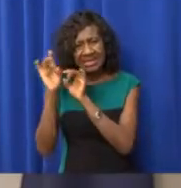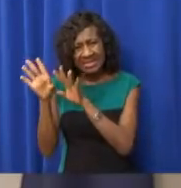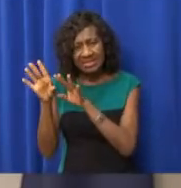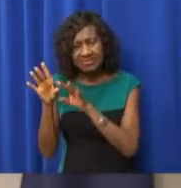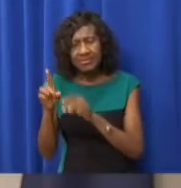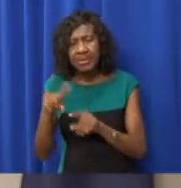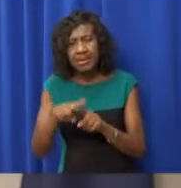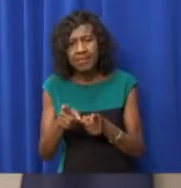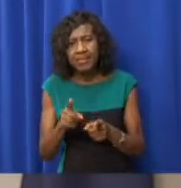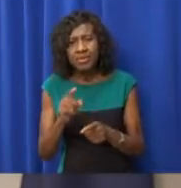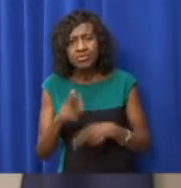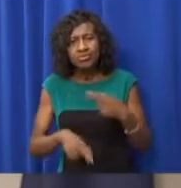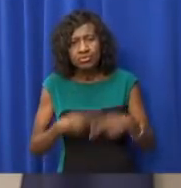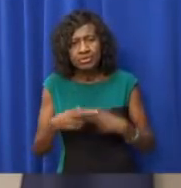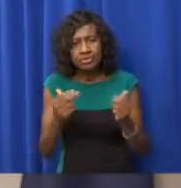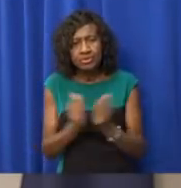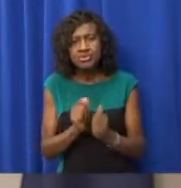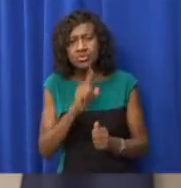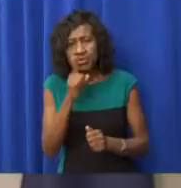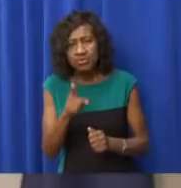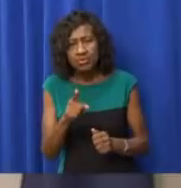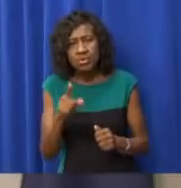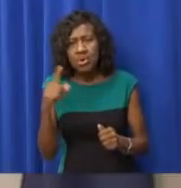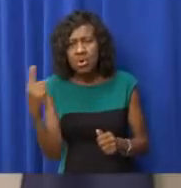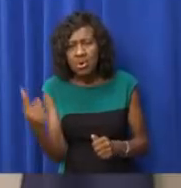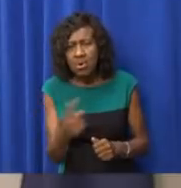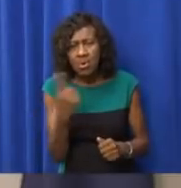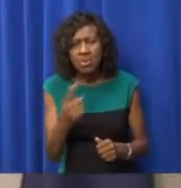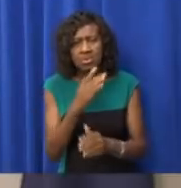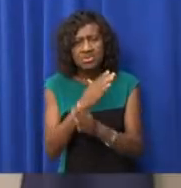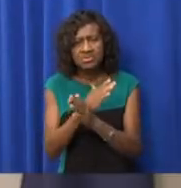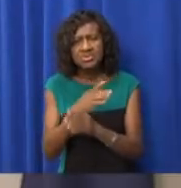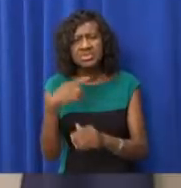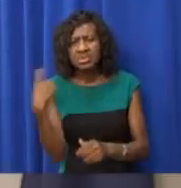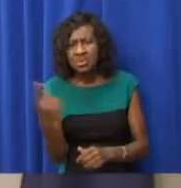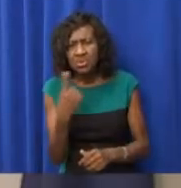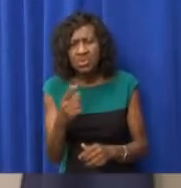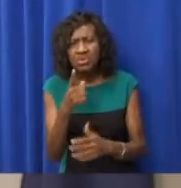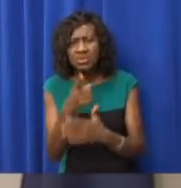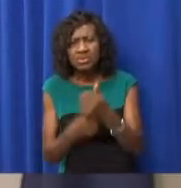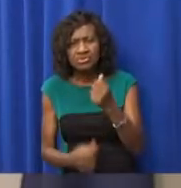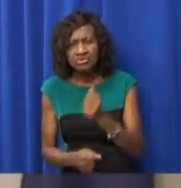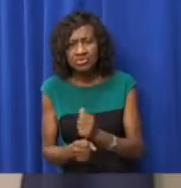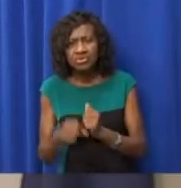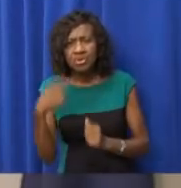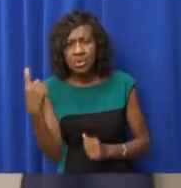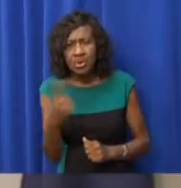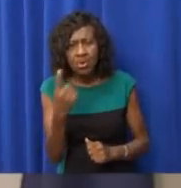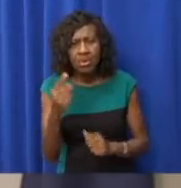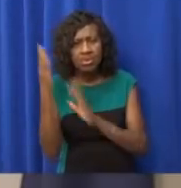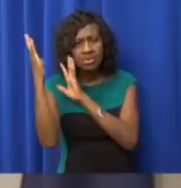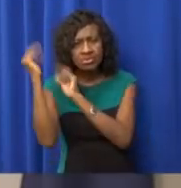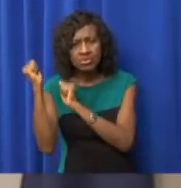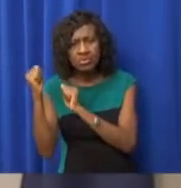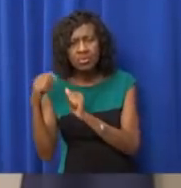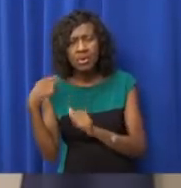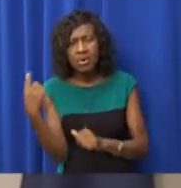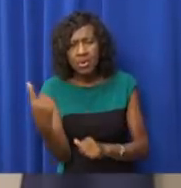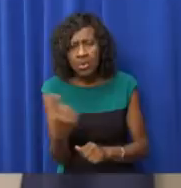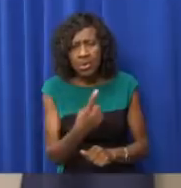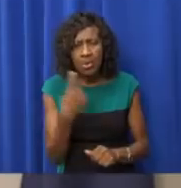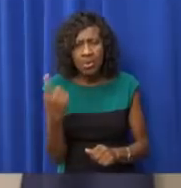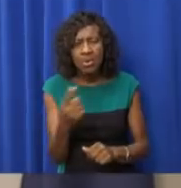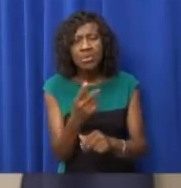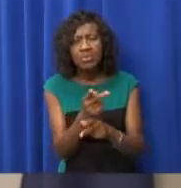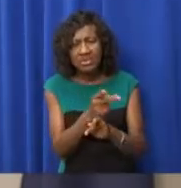with the truth. It always protects, always trusts, always hopes, always preserves. May